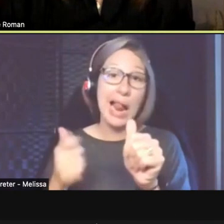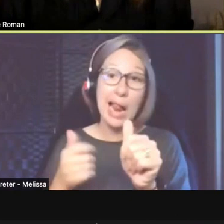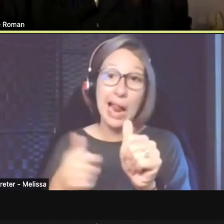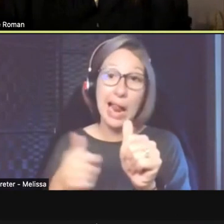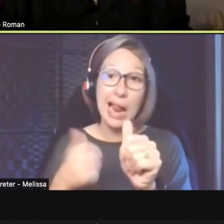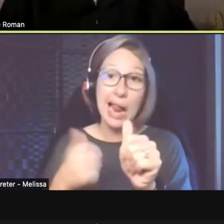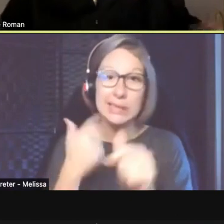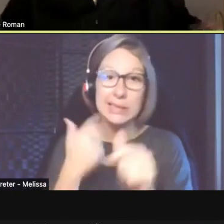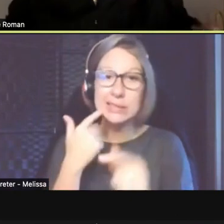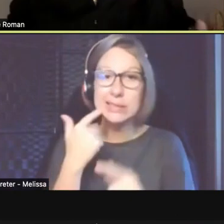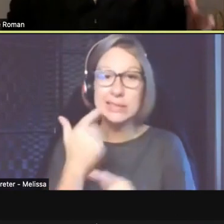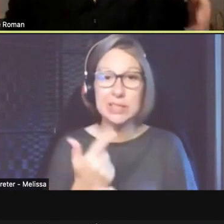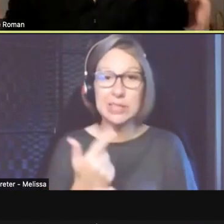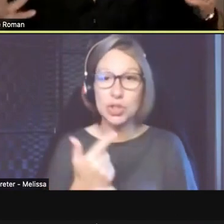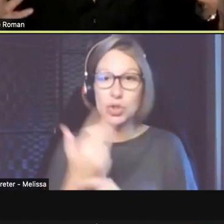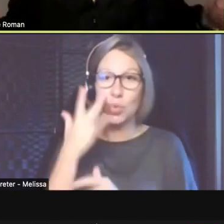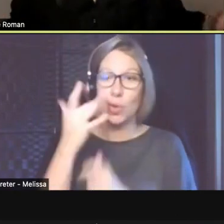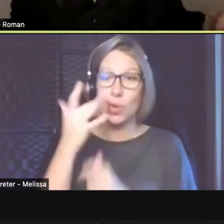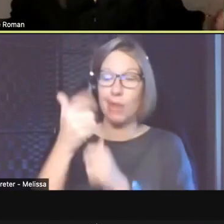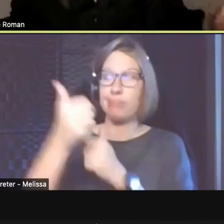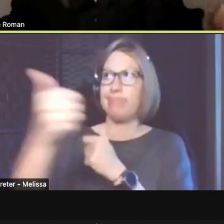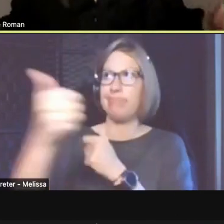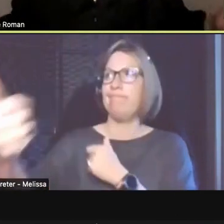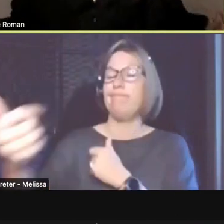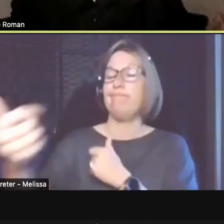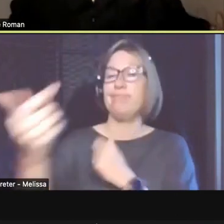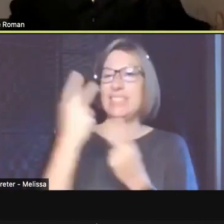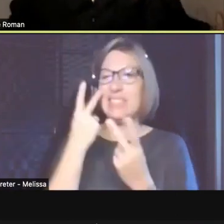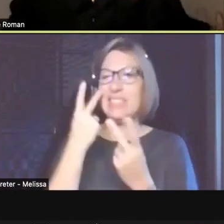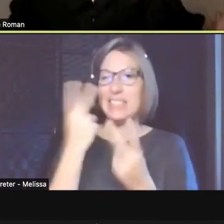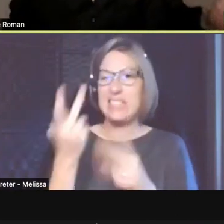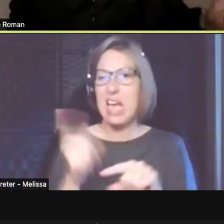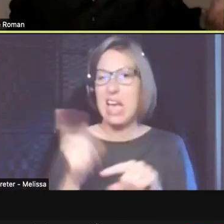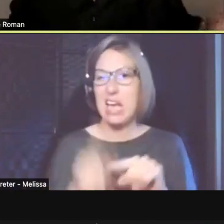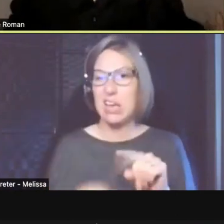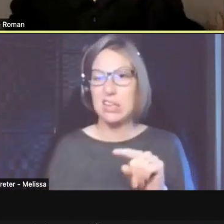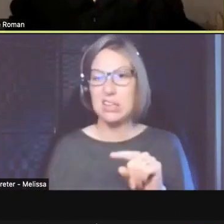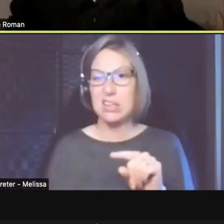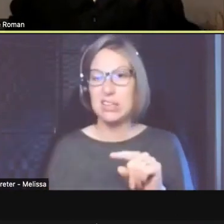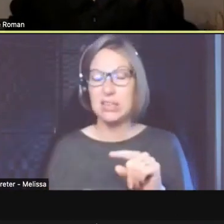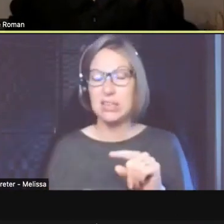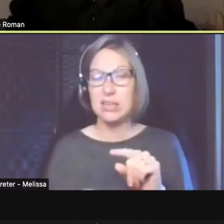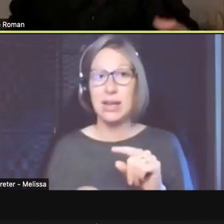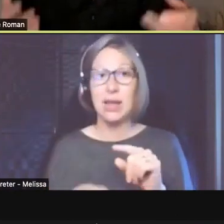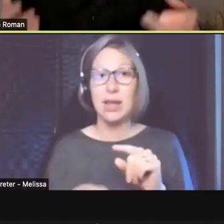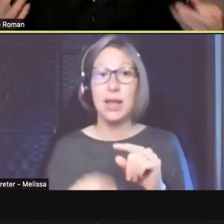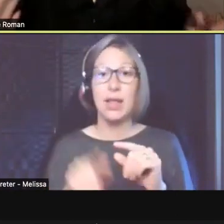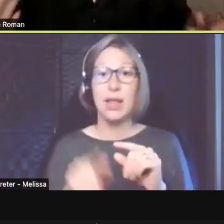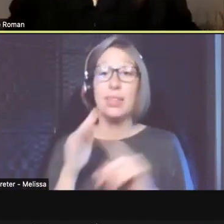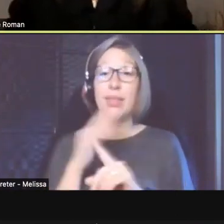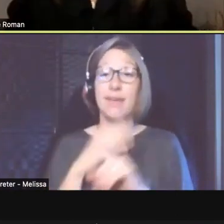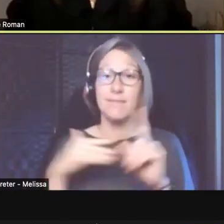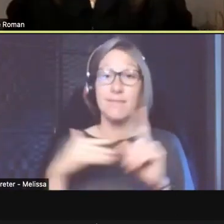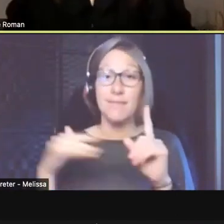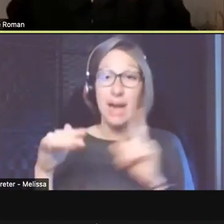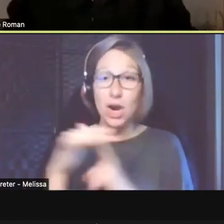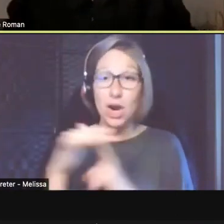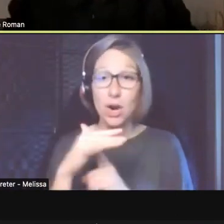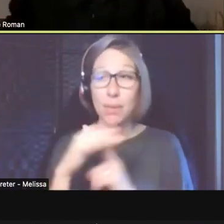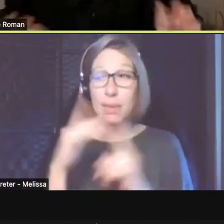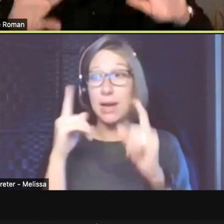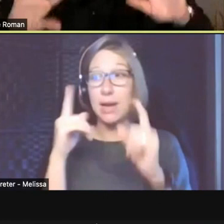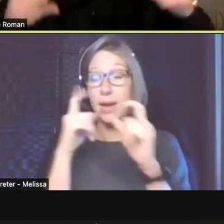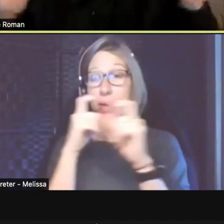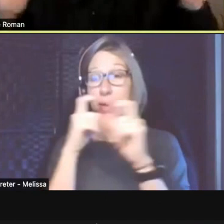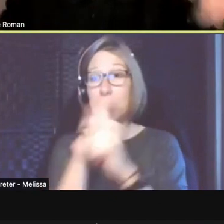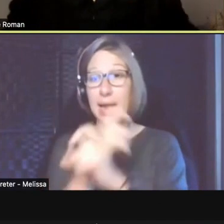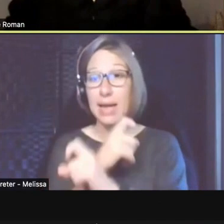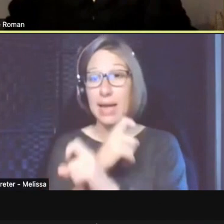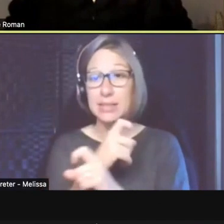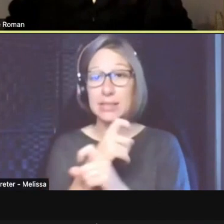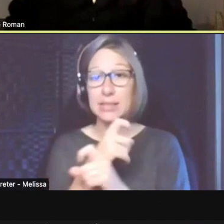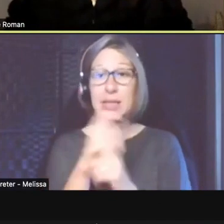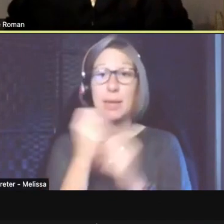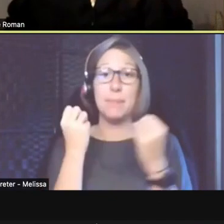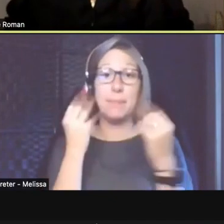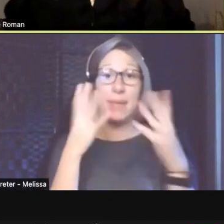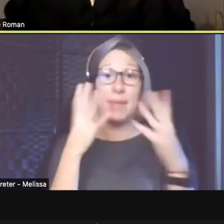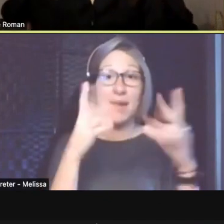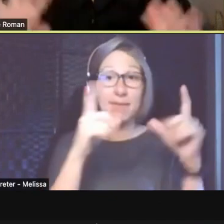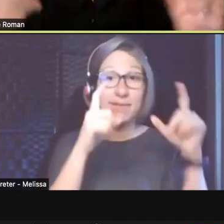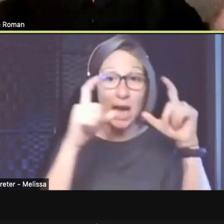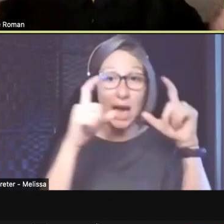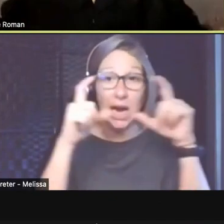viewing, so he doesn't know, and the complexity of that environment, people's faces, the noise, all too much.